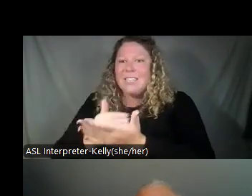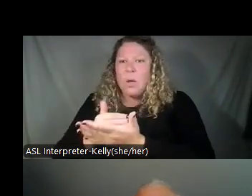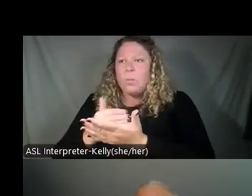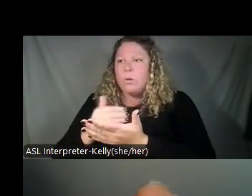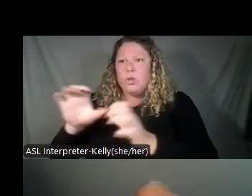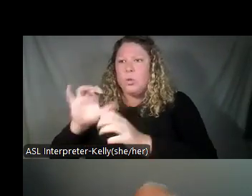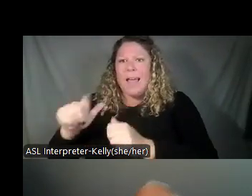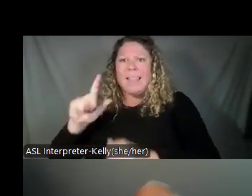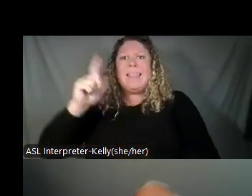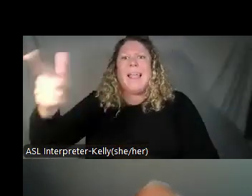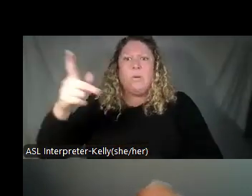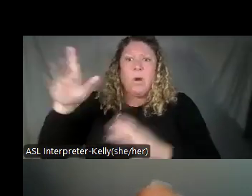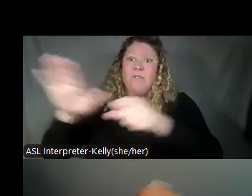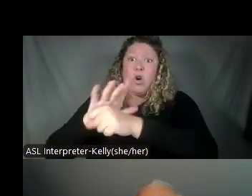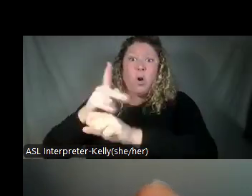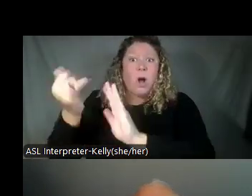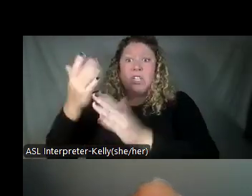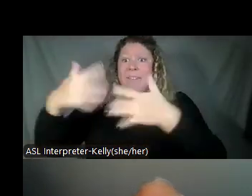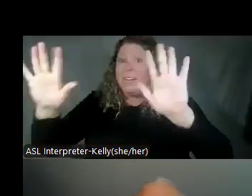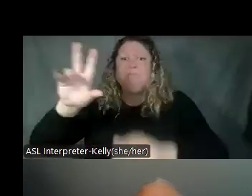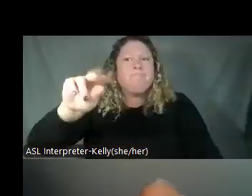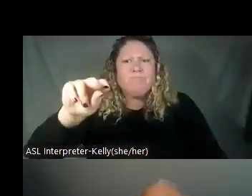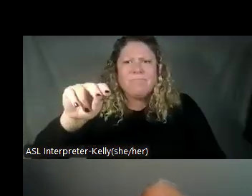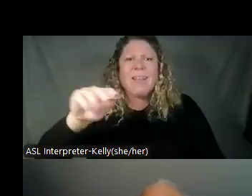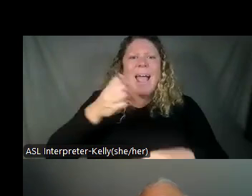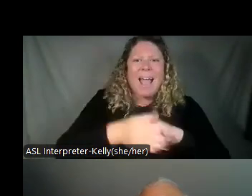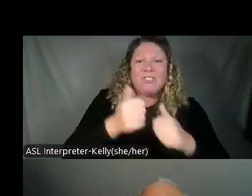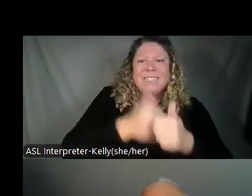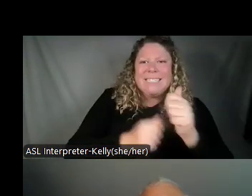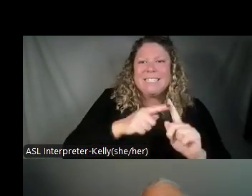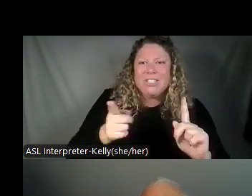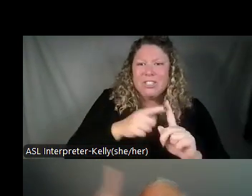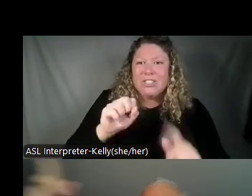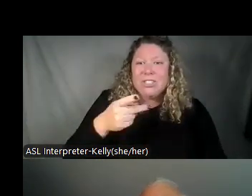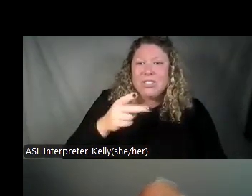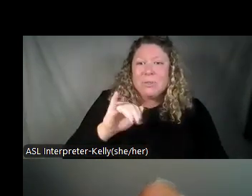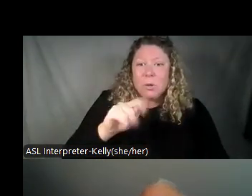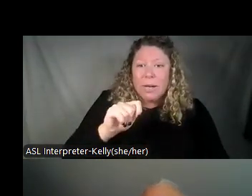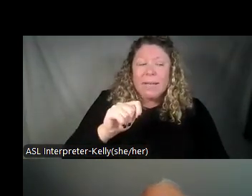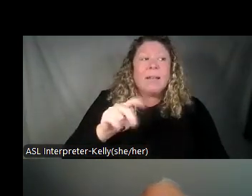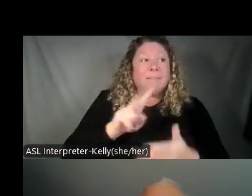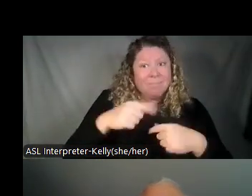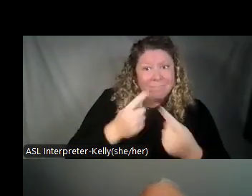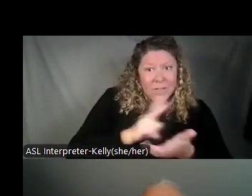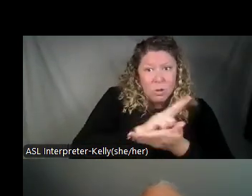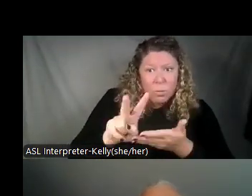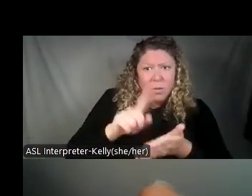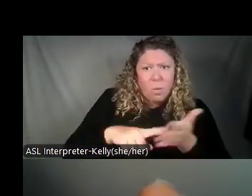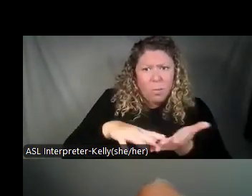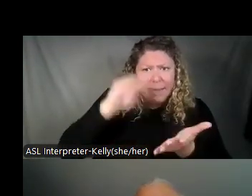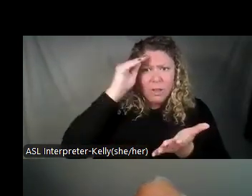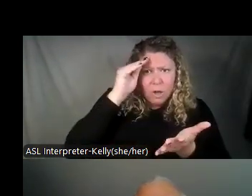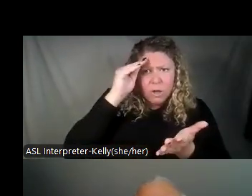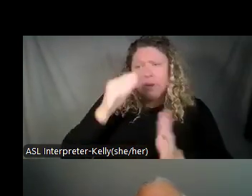single time you get through an iteration. What did we learn in the last 2 weeks? What can we apply going forward? What